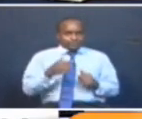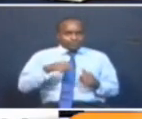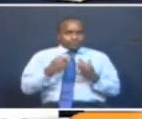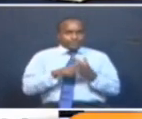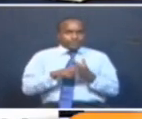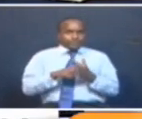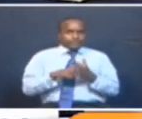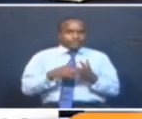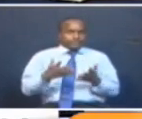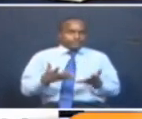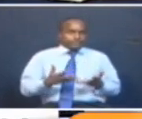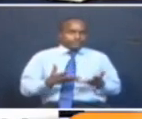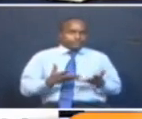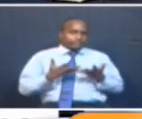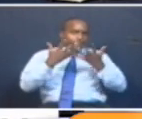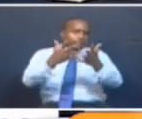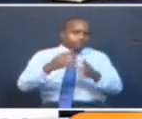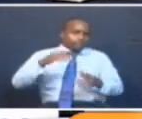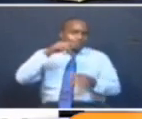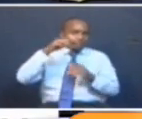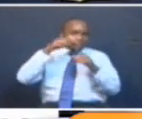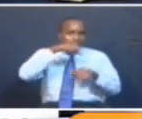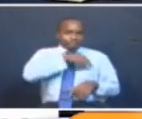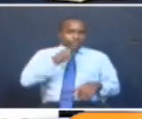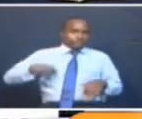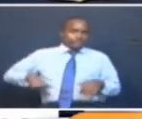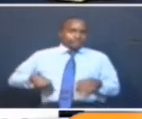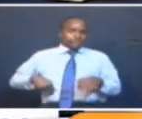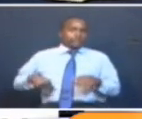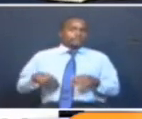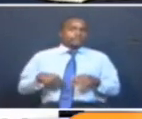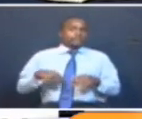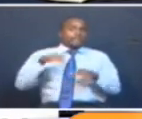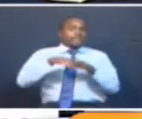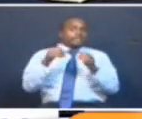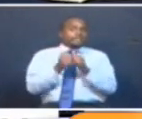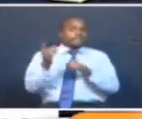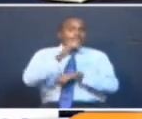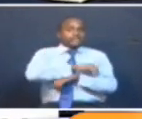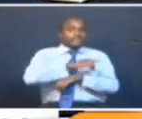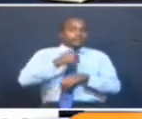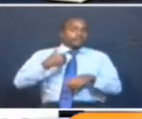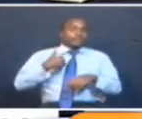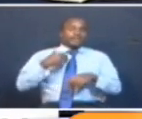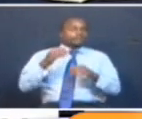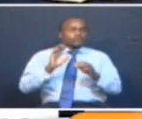China and manufacturing in China. In 10 years, we had 10,000 people working.